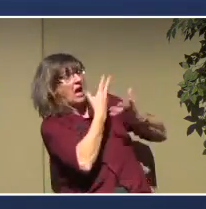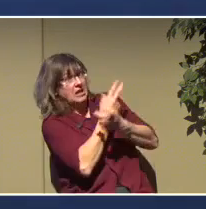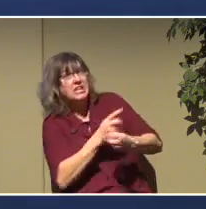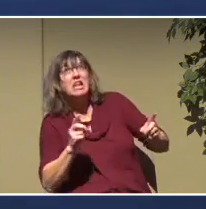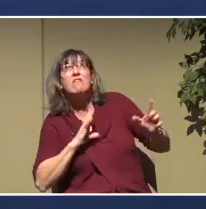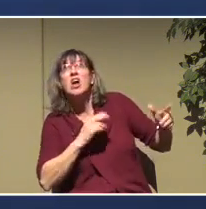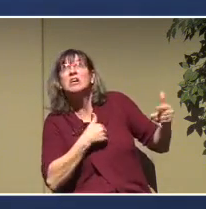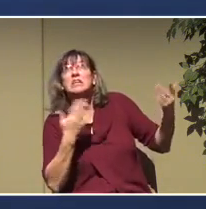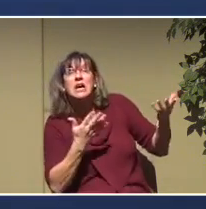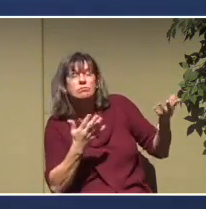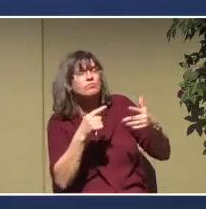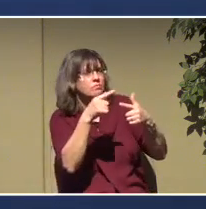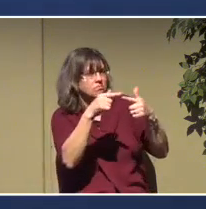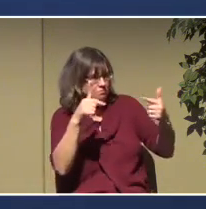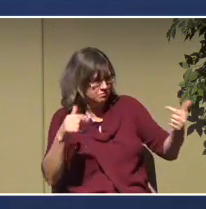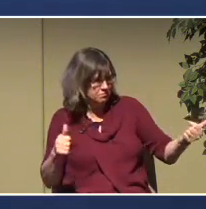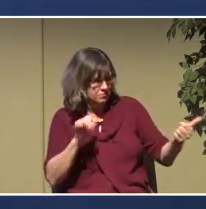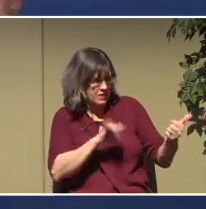so on.